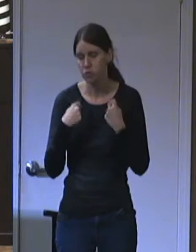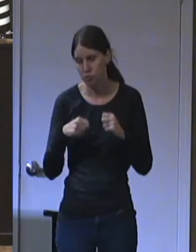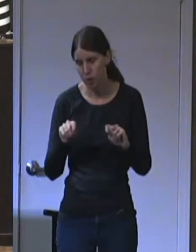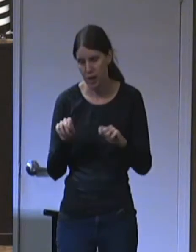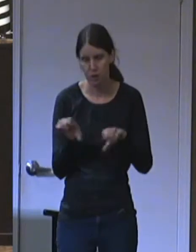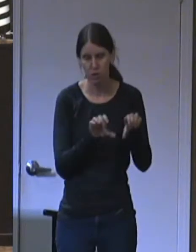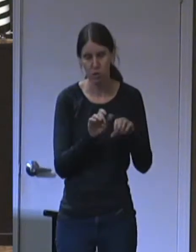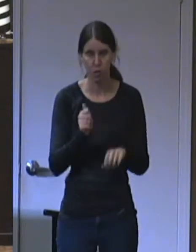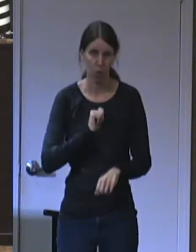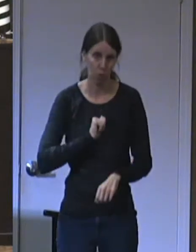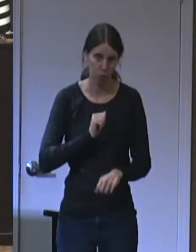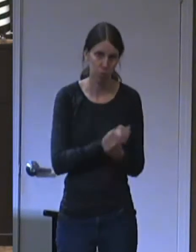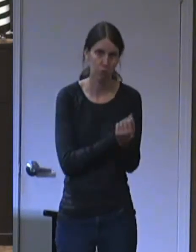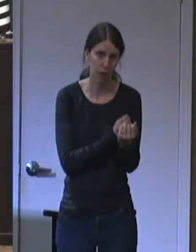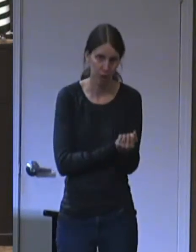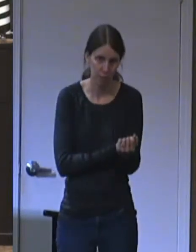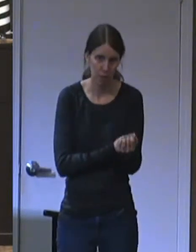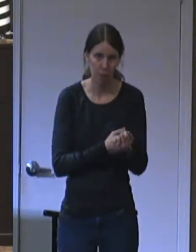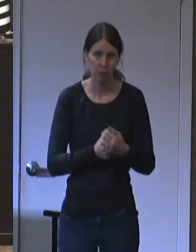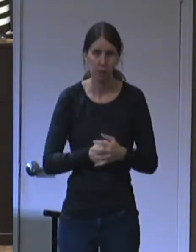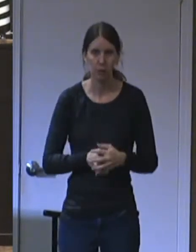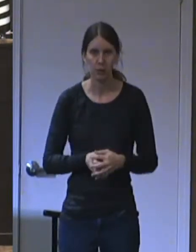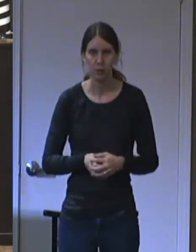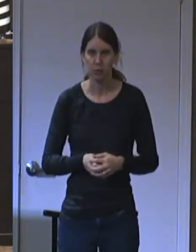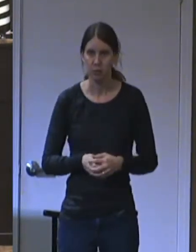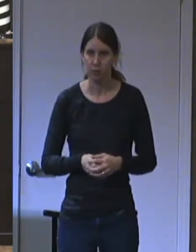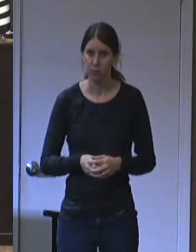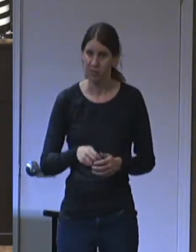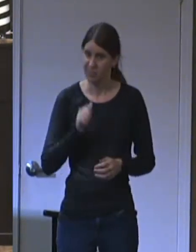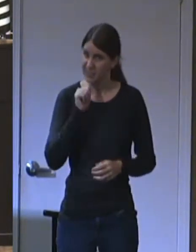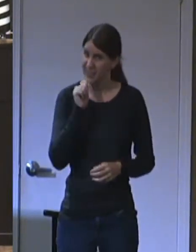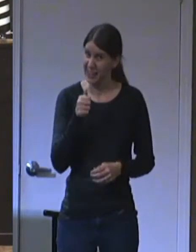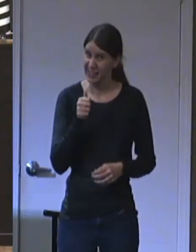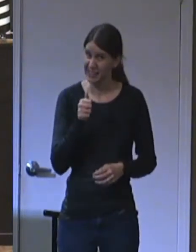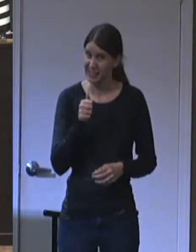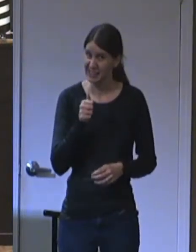own strength that you're not